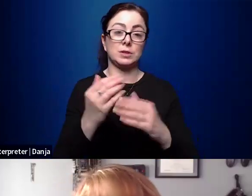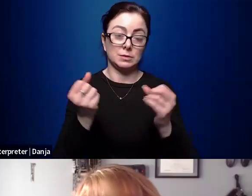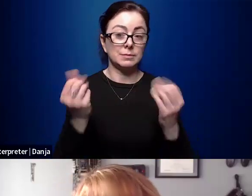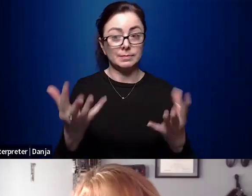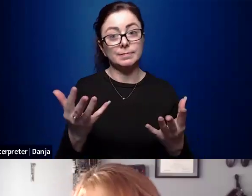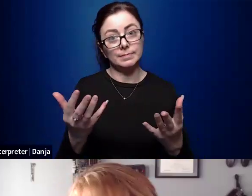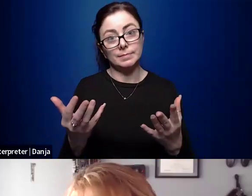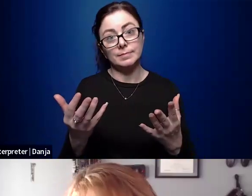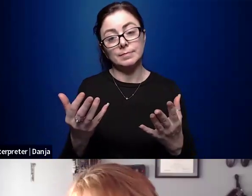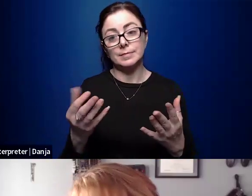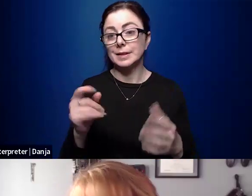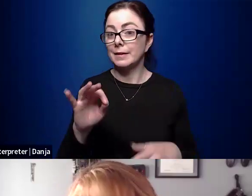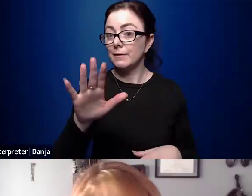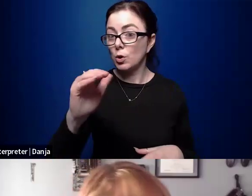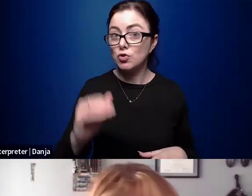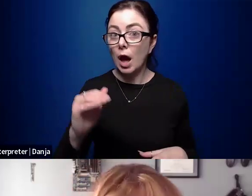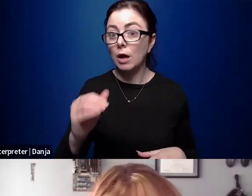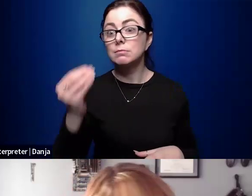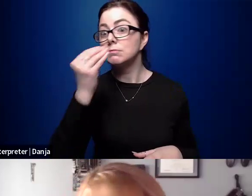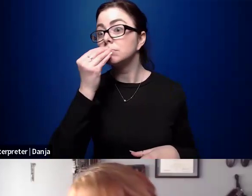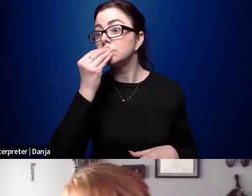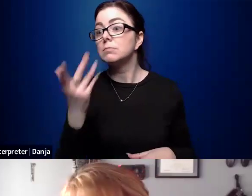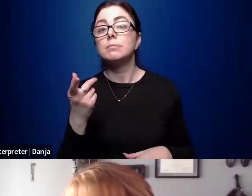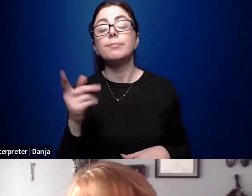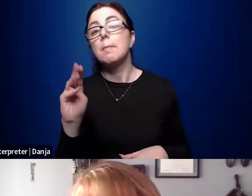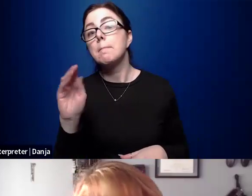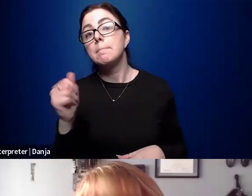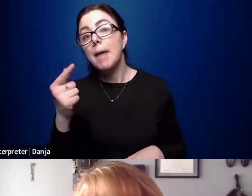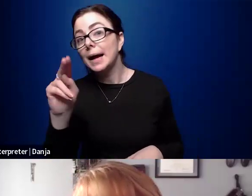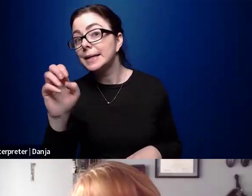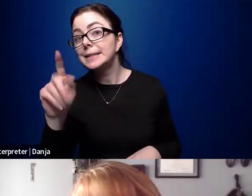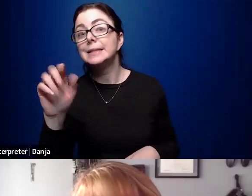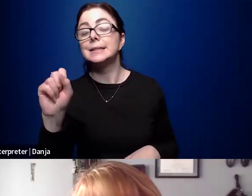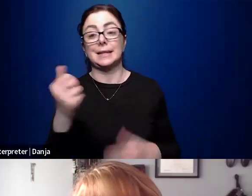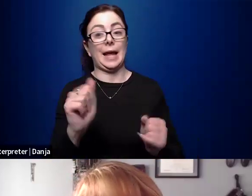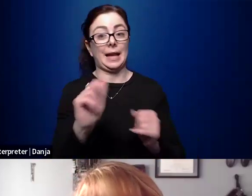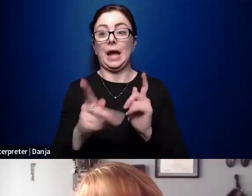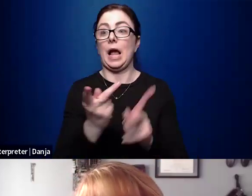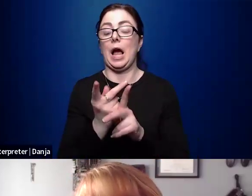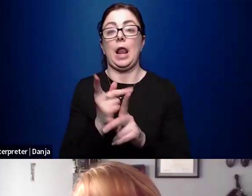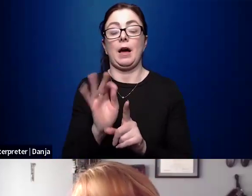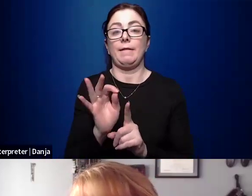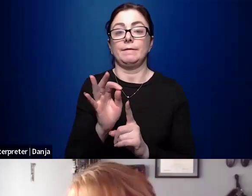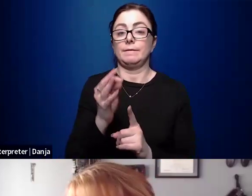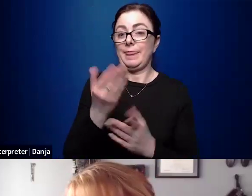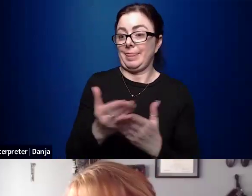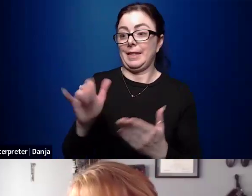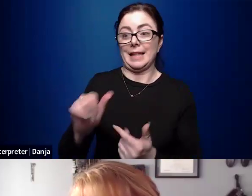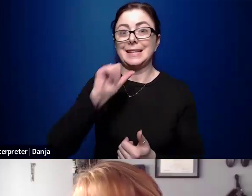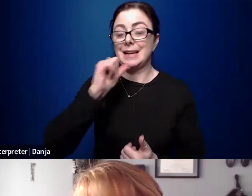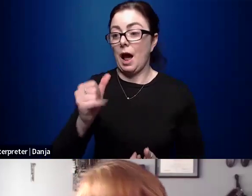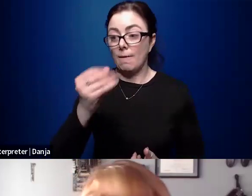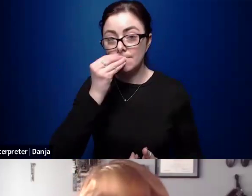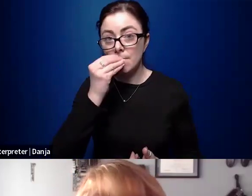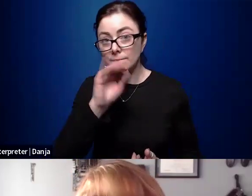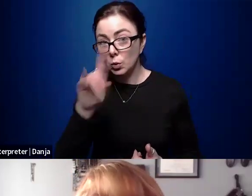issues. And if your child has eaten magnets, or they have eaten any form of non-food item, there's just these very